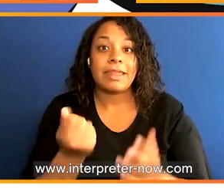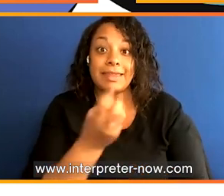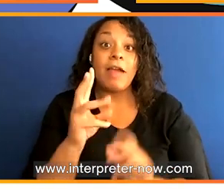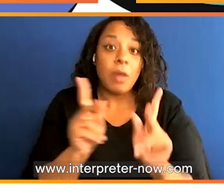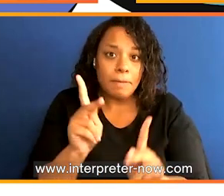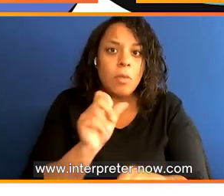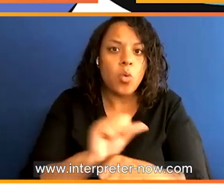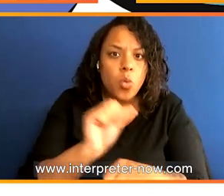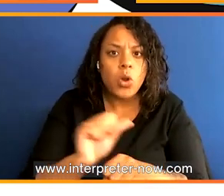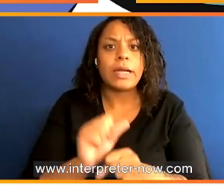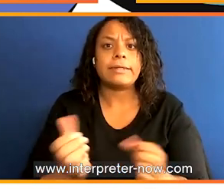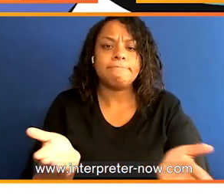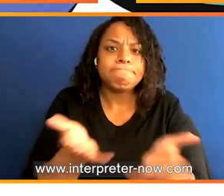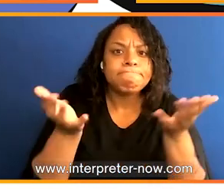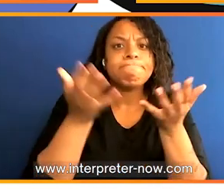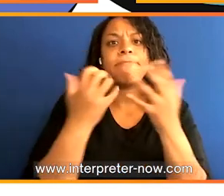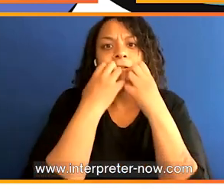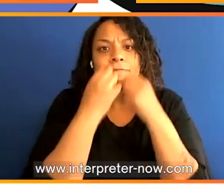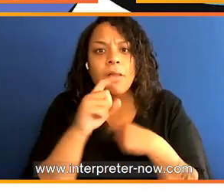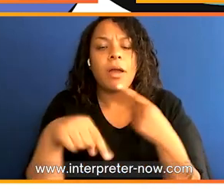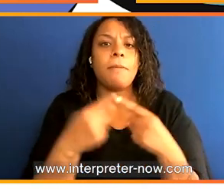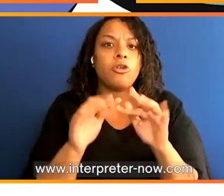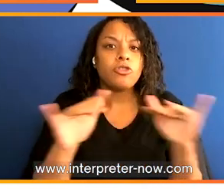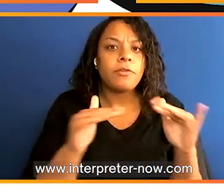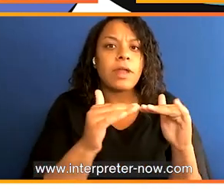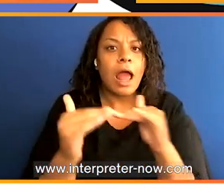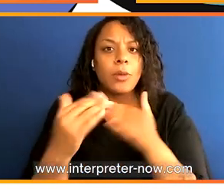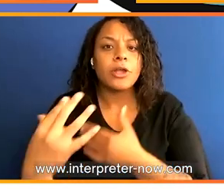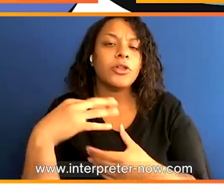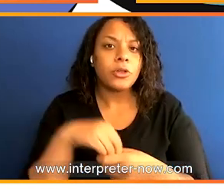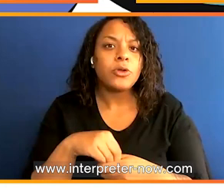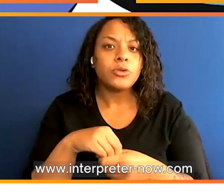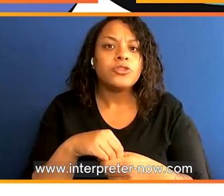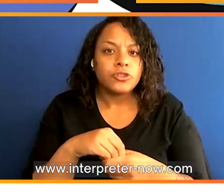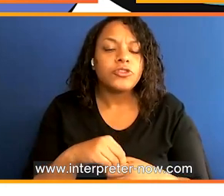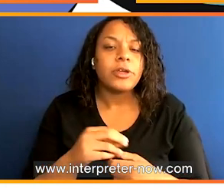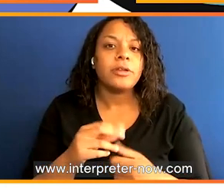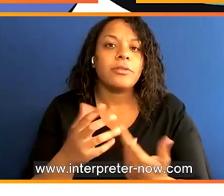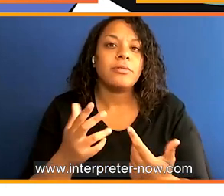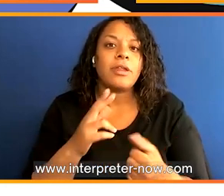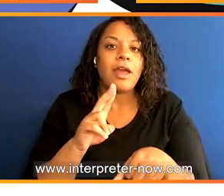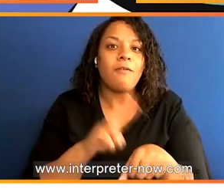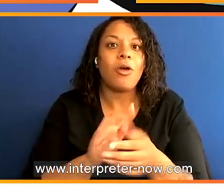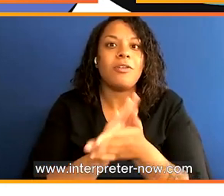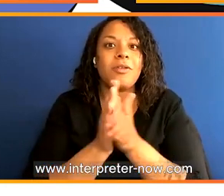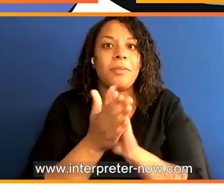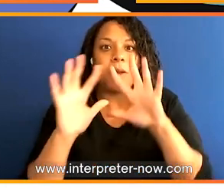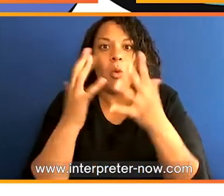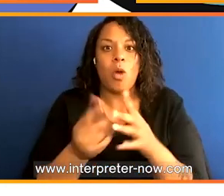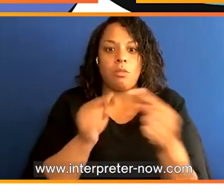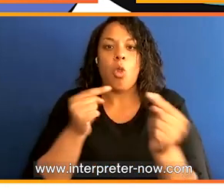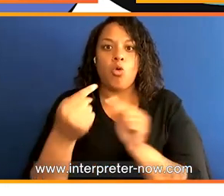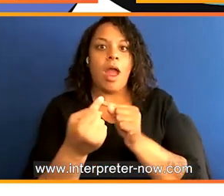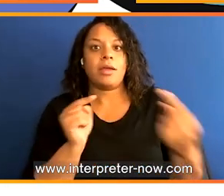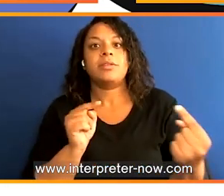more values around diversity, equity, and inclusion, of course, in an increasingly polarized world. And then most of